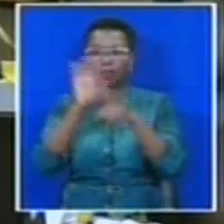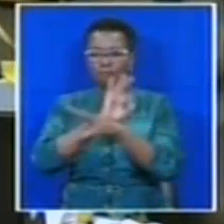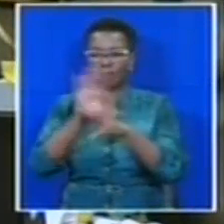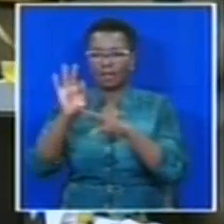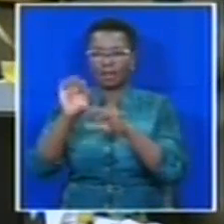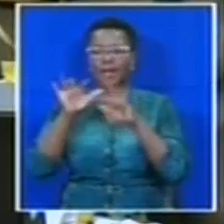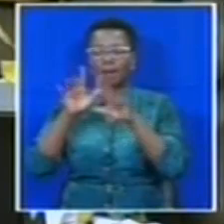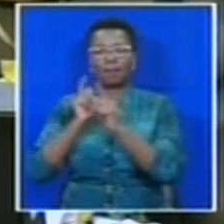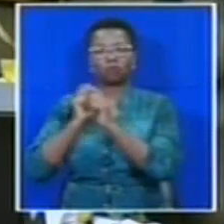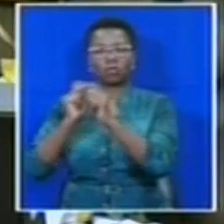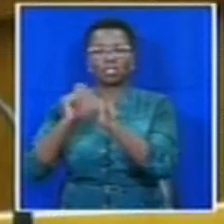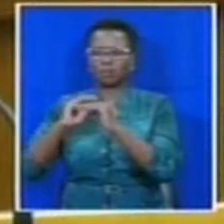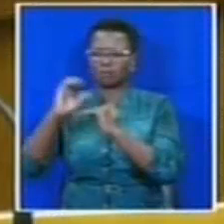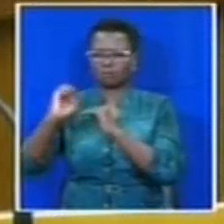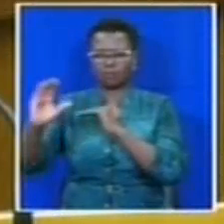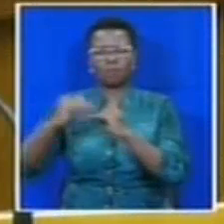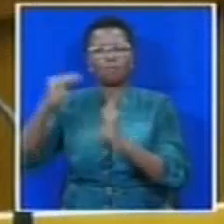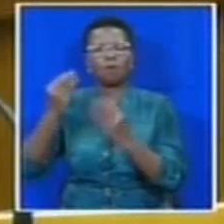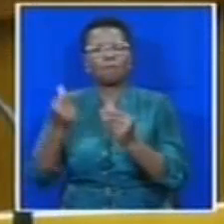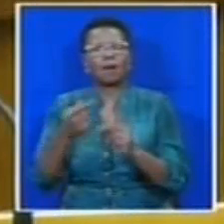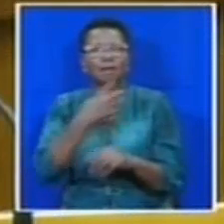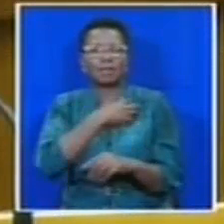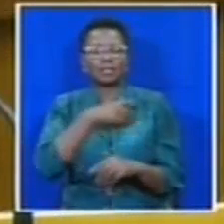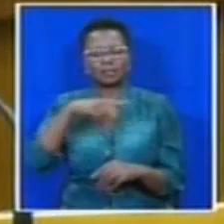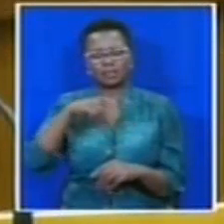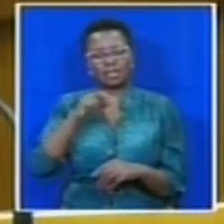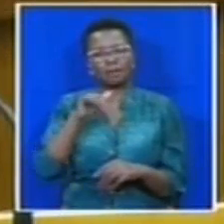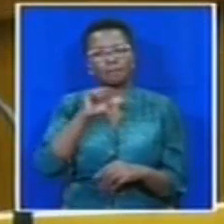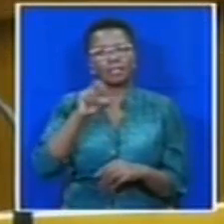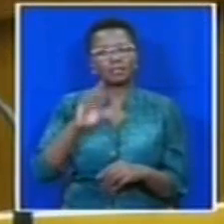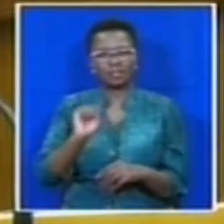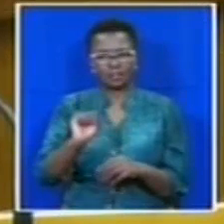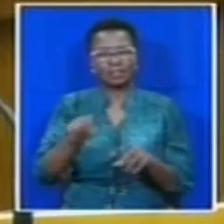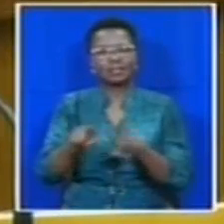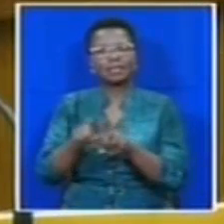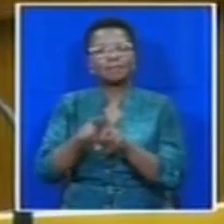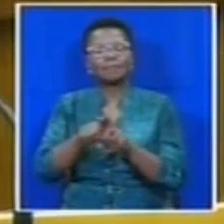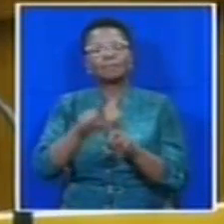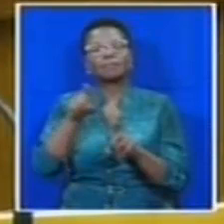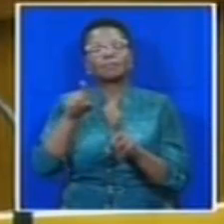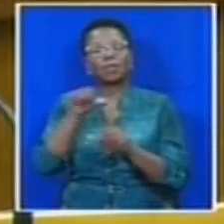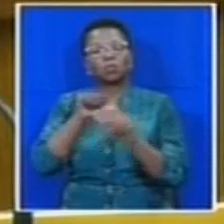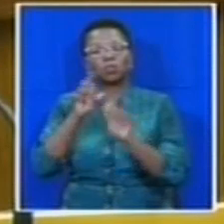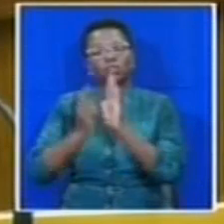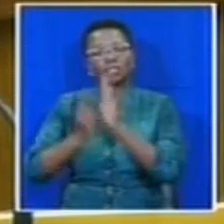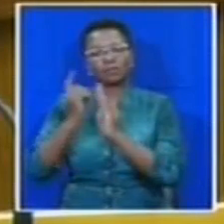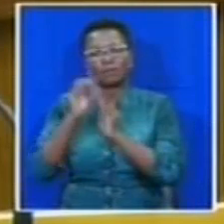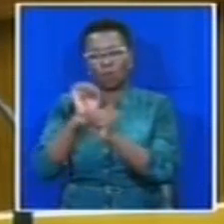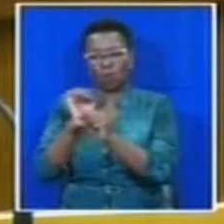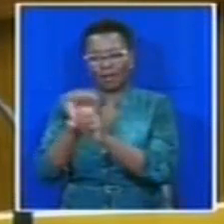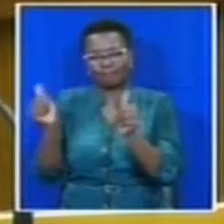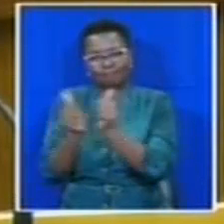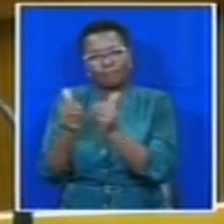transport investment under Minister Peters's guidance, further social security reform in partnership with organized